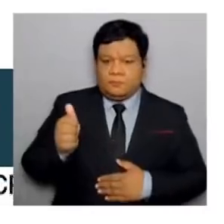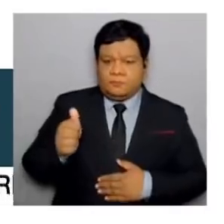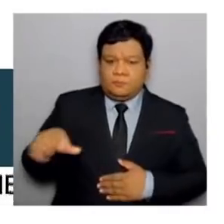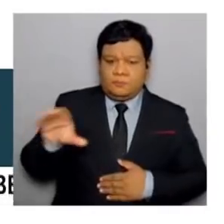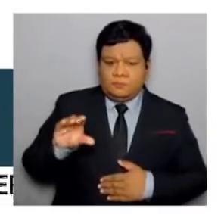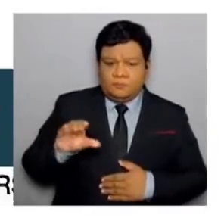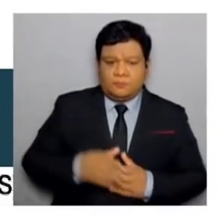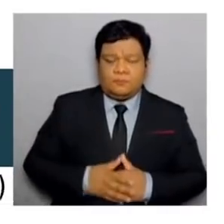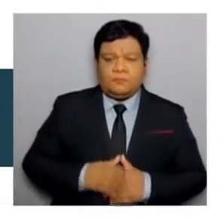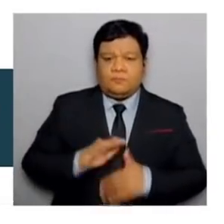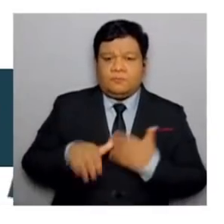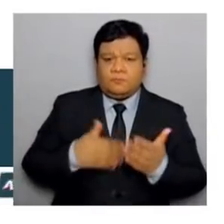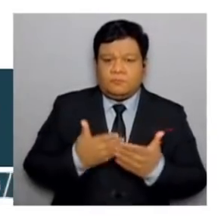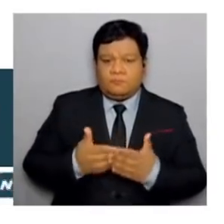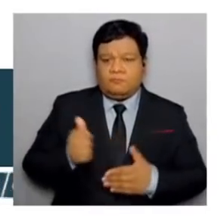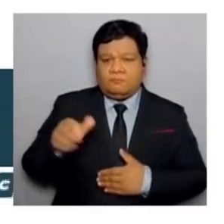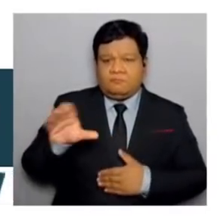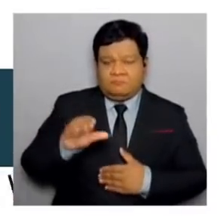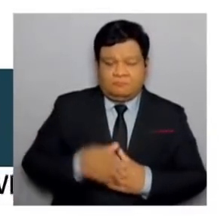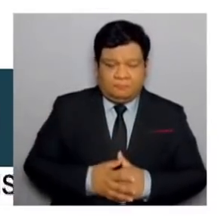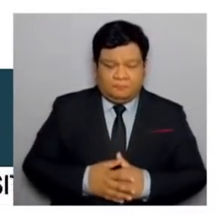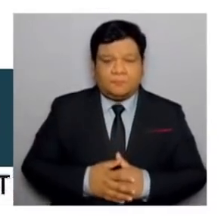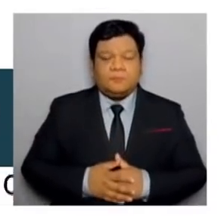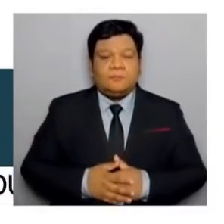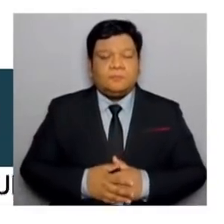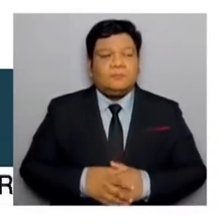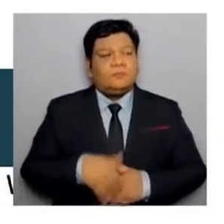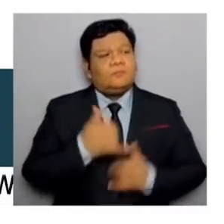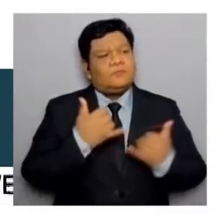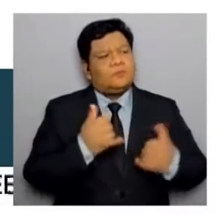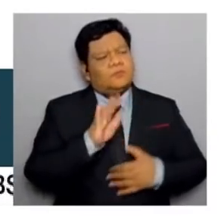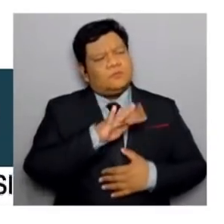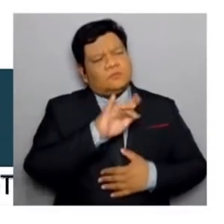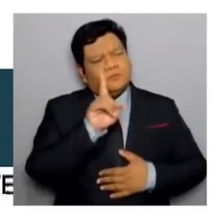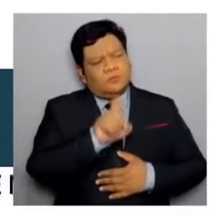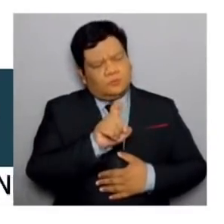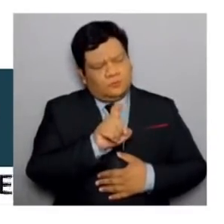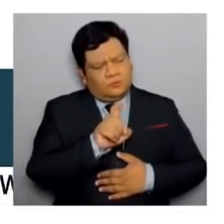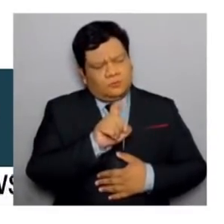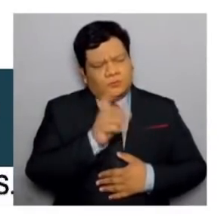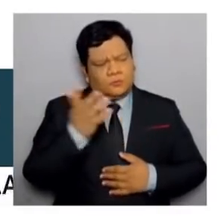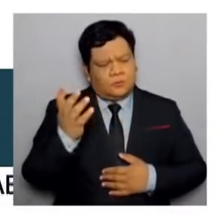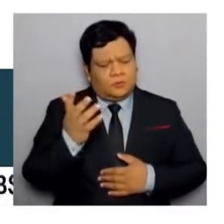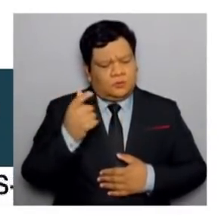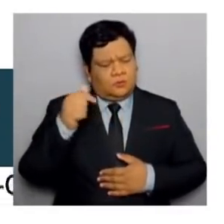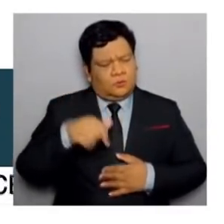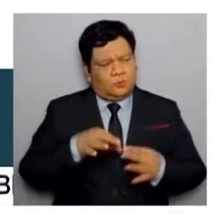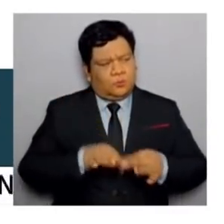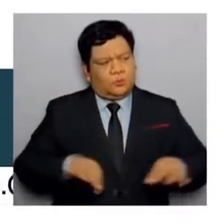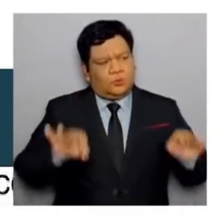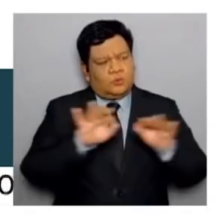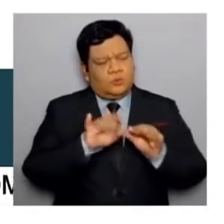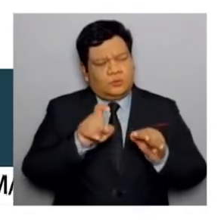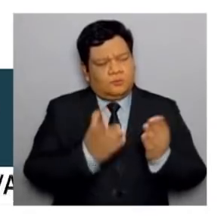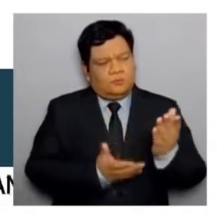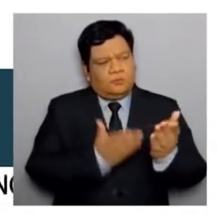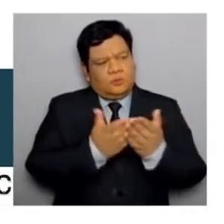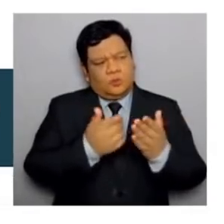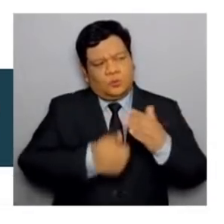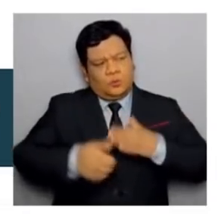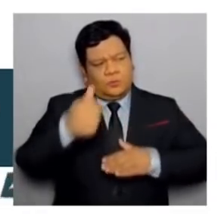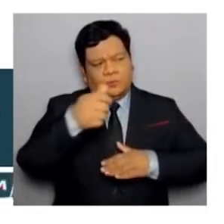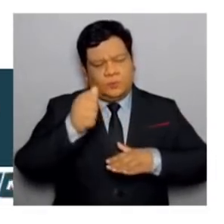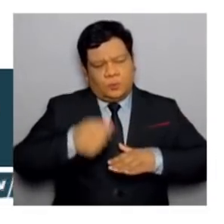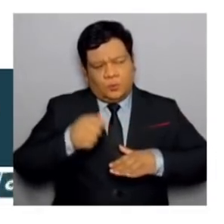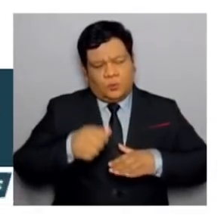Good afternoon sa inyong lahat. Magandang hapon. All right, so first off, why is it important for this matter to be brought up to the Supreme Court